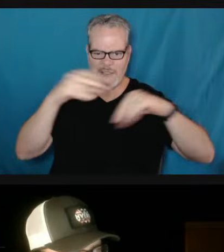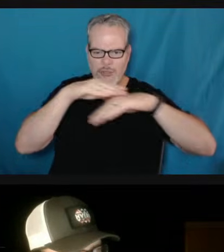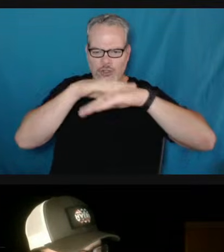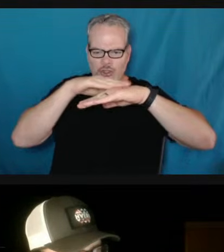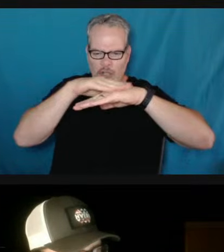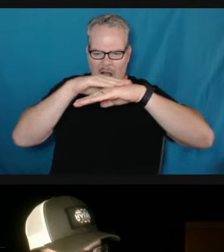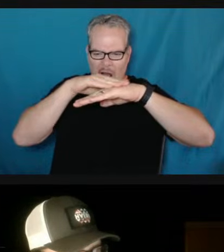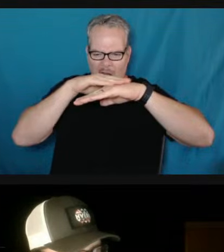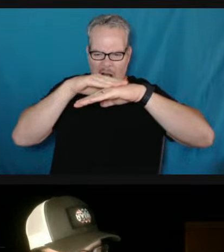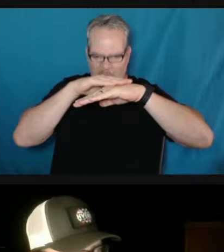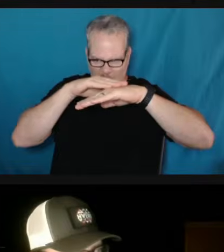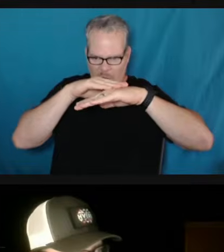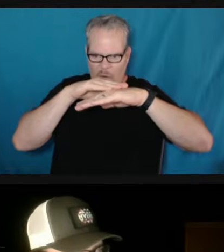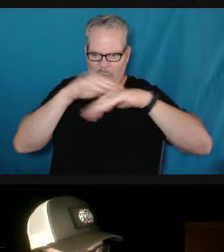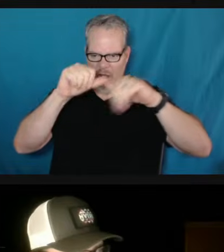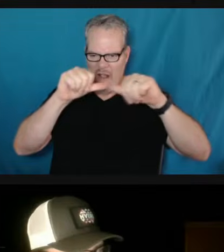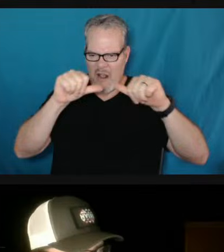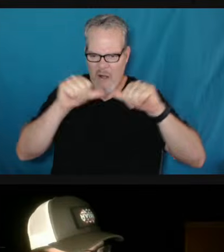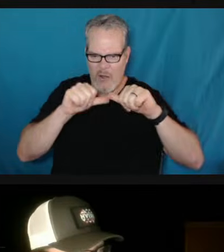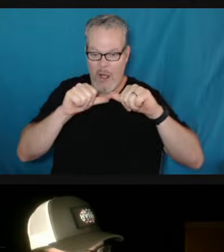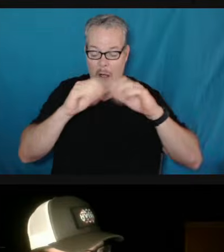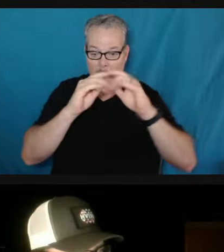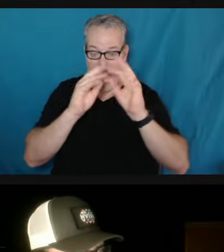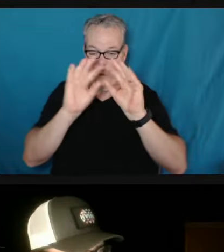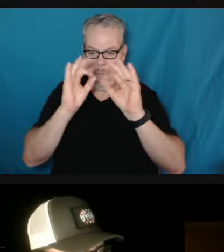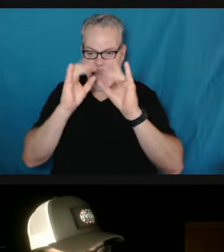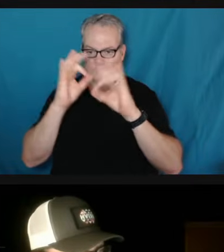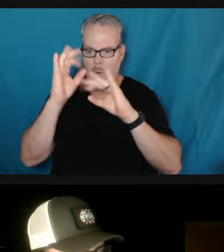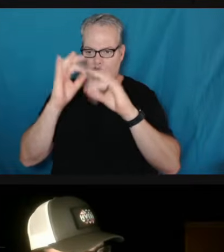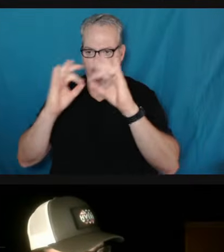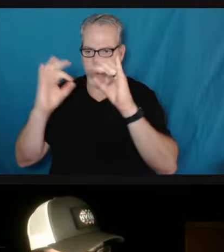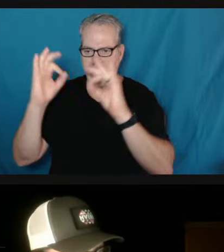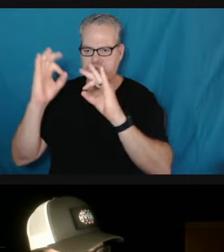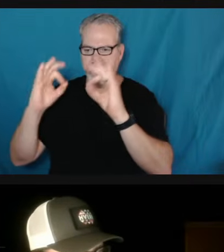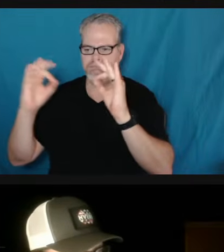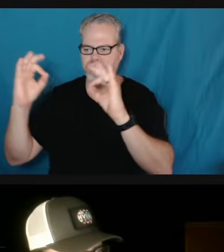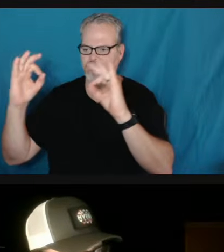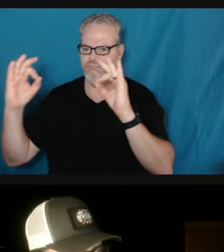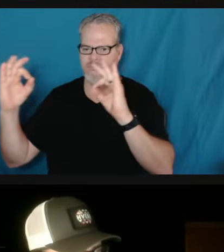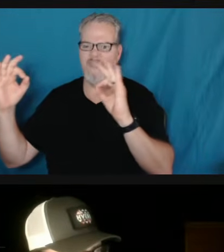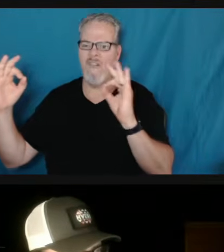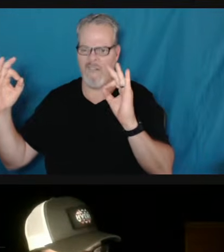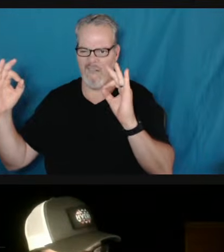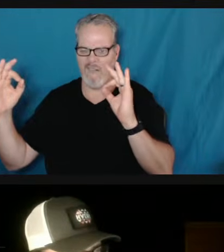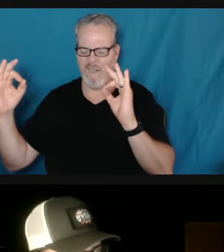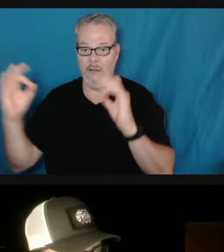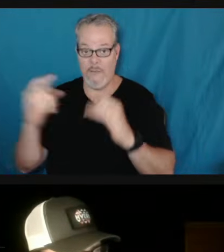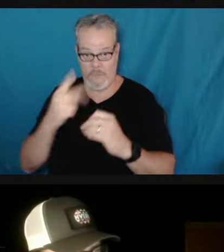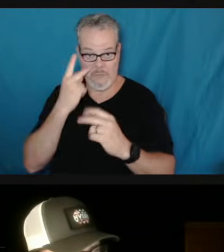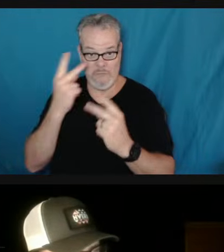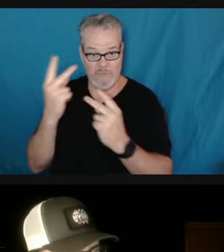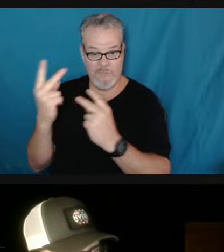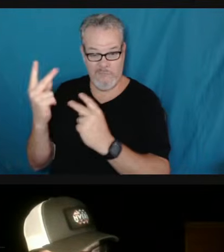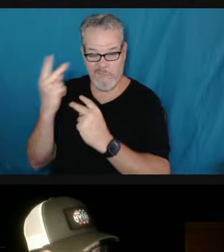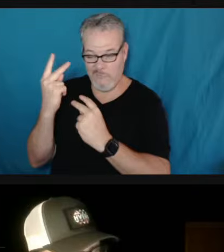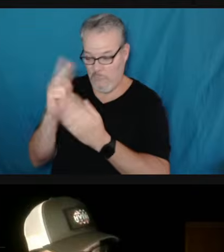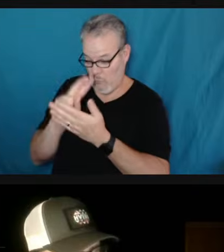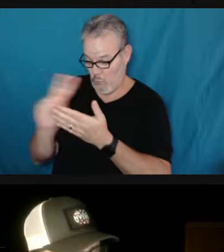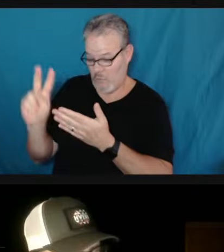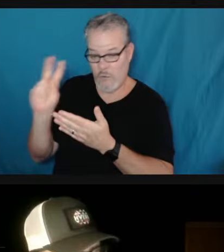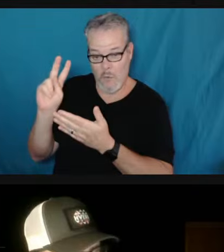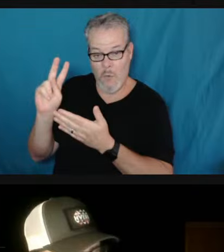over time and slowed over here, right? If you recall, it's been 3 weeks ago now when we had the last